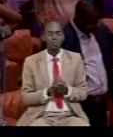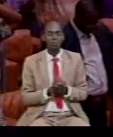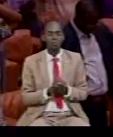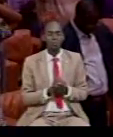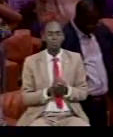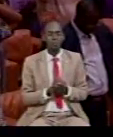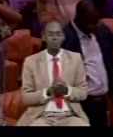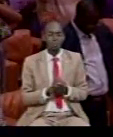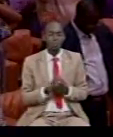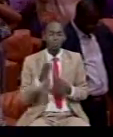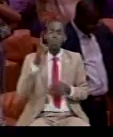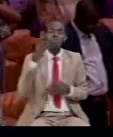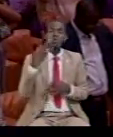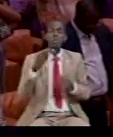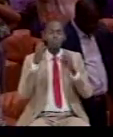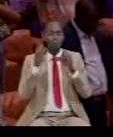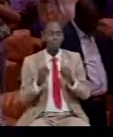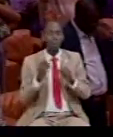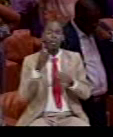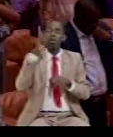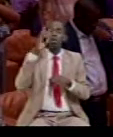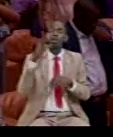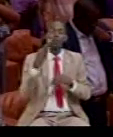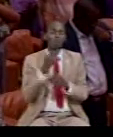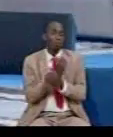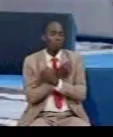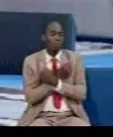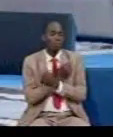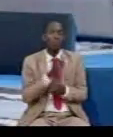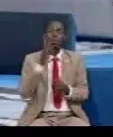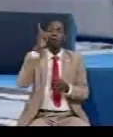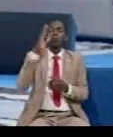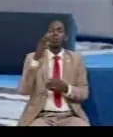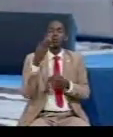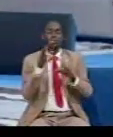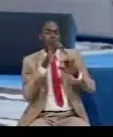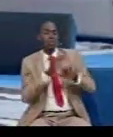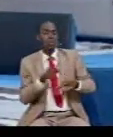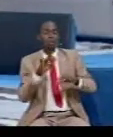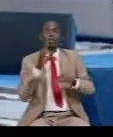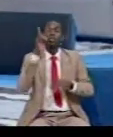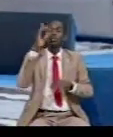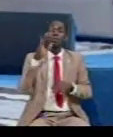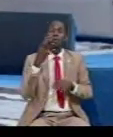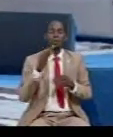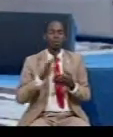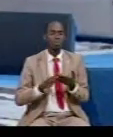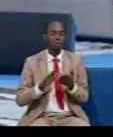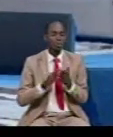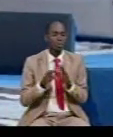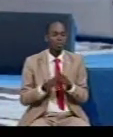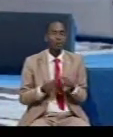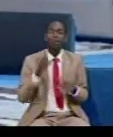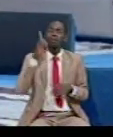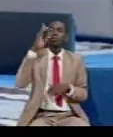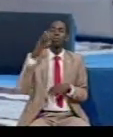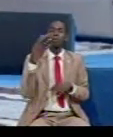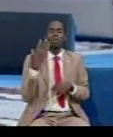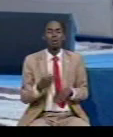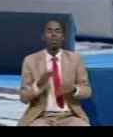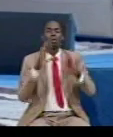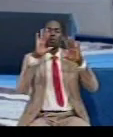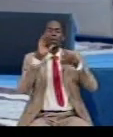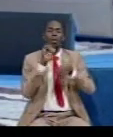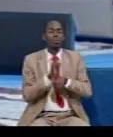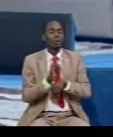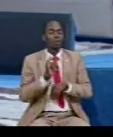God of power, God of love, God of mercy, God of forgiveness, and God of miracle, I